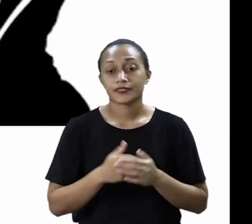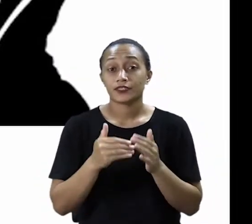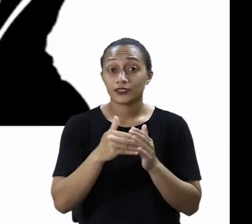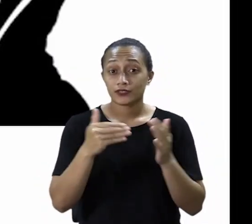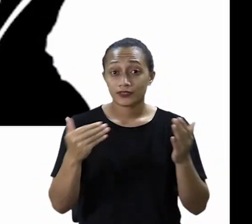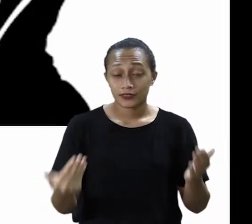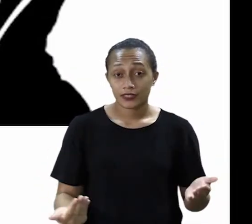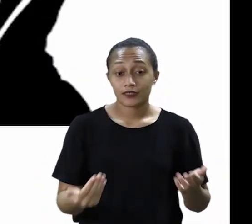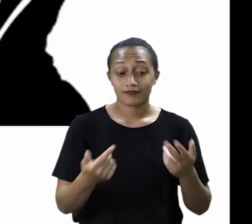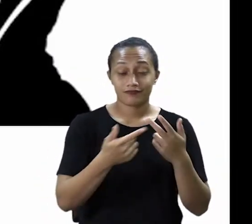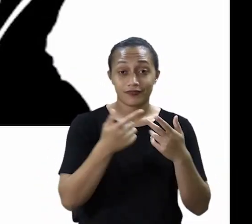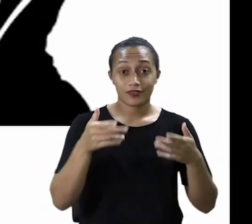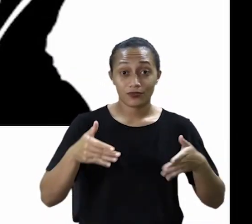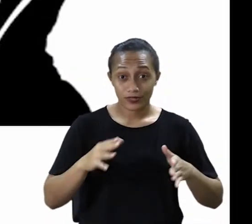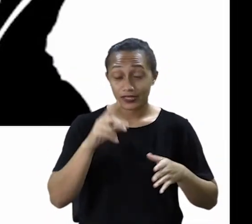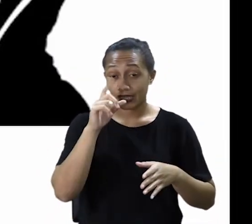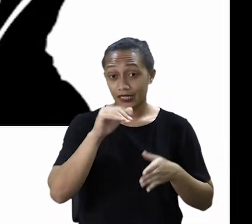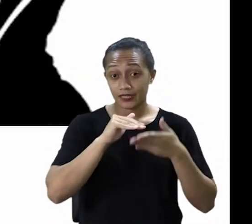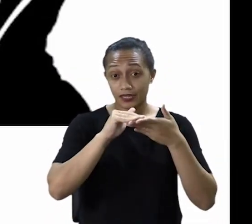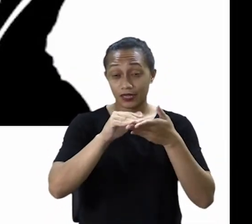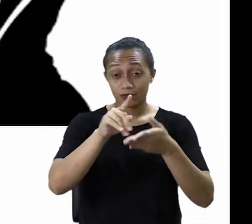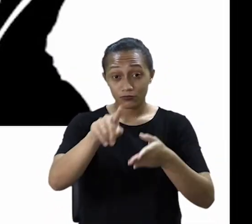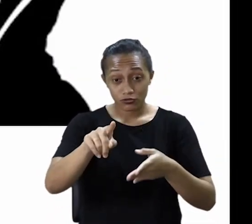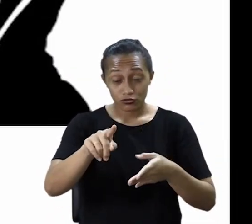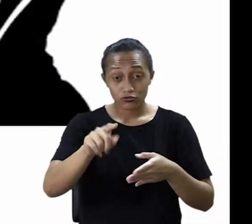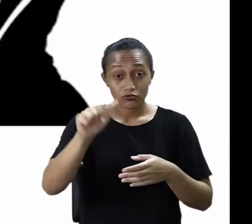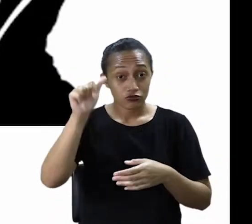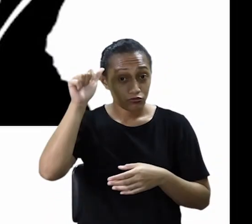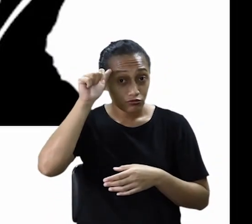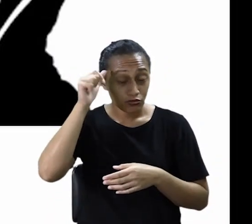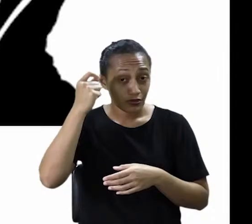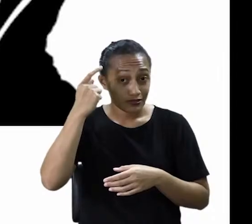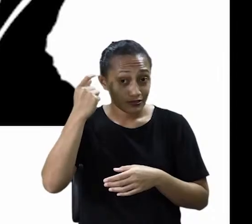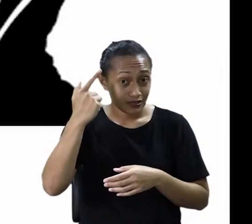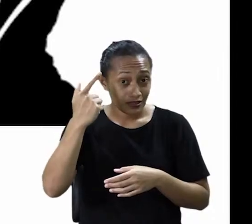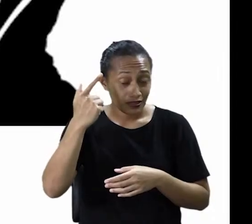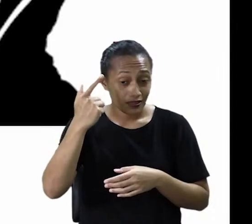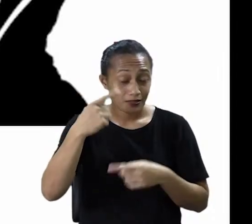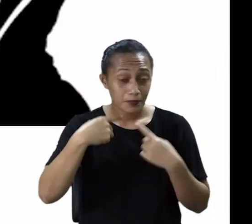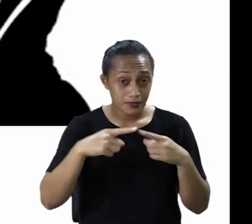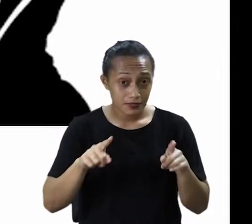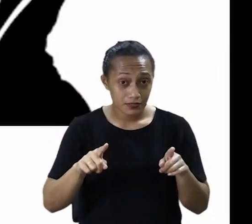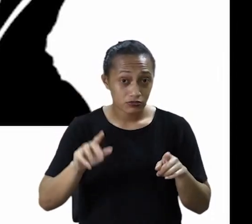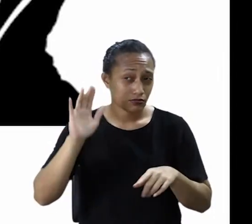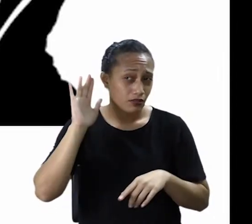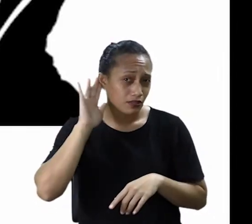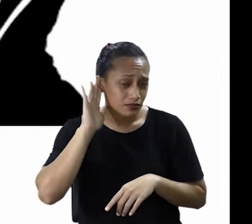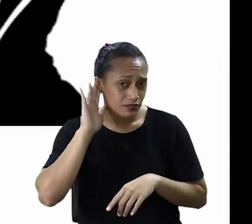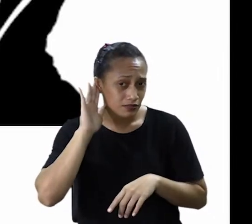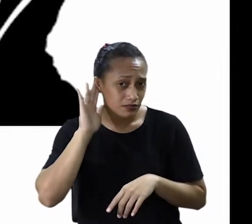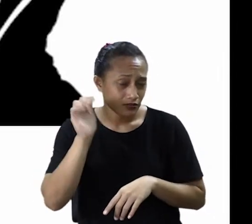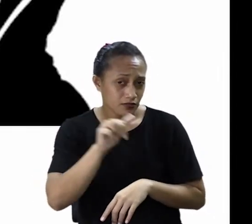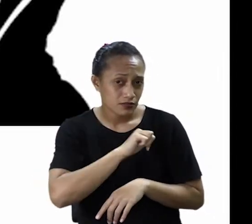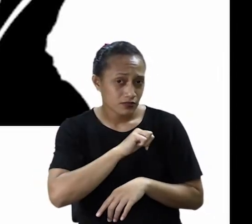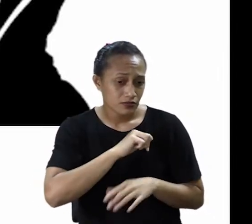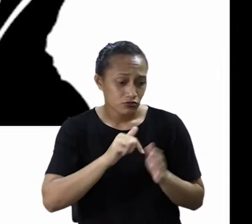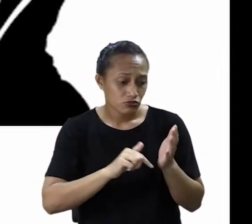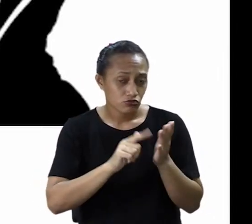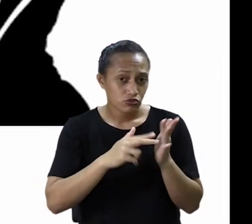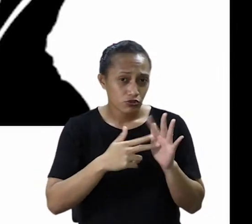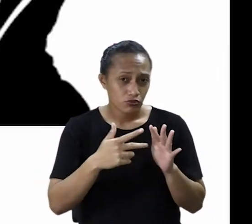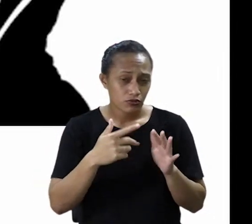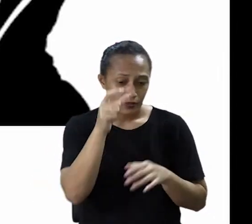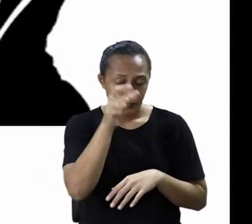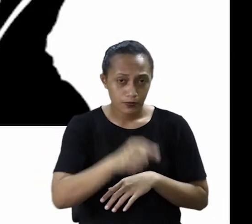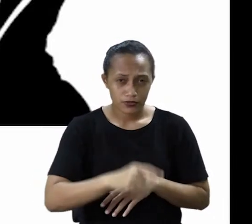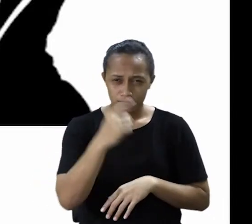Now, another way that can help us identify a message is to listen to the tone of the message and the person's